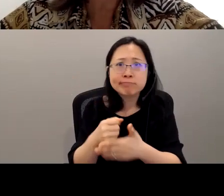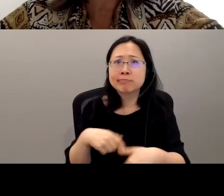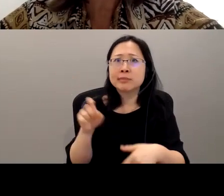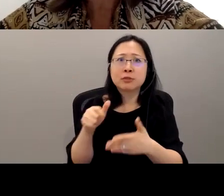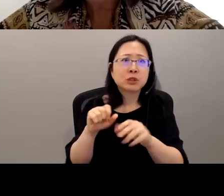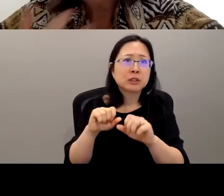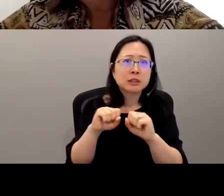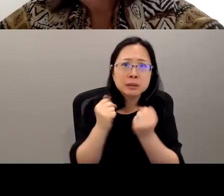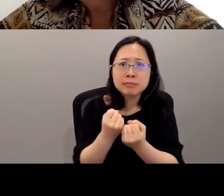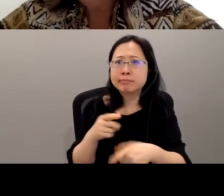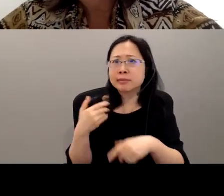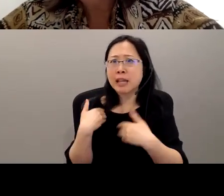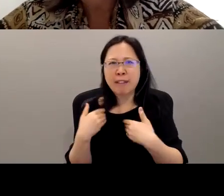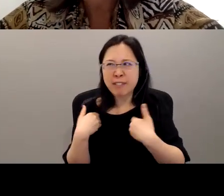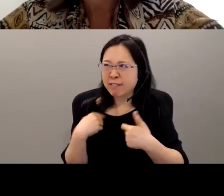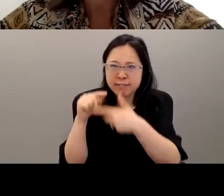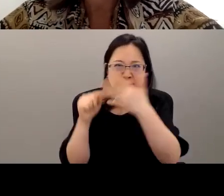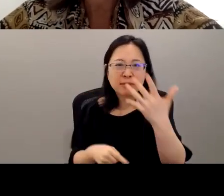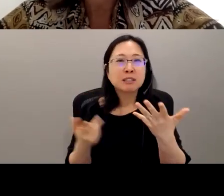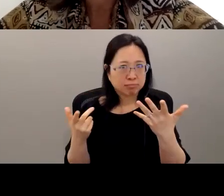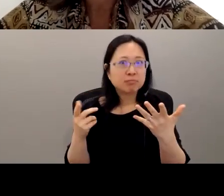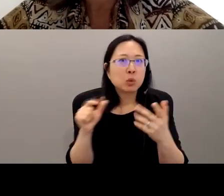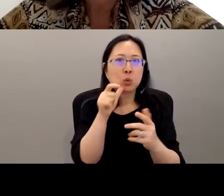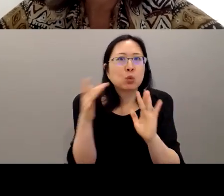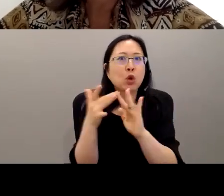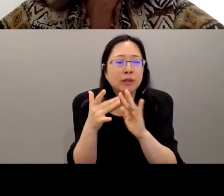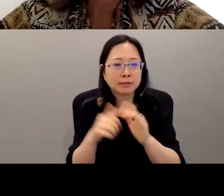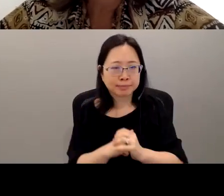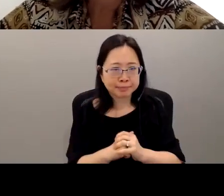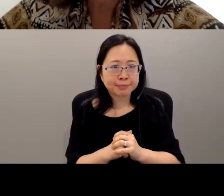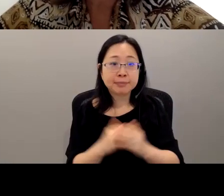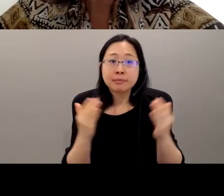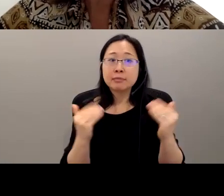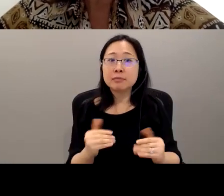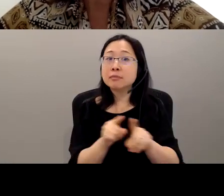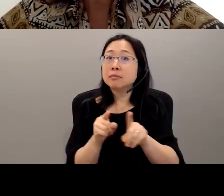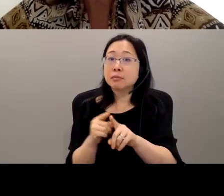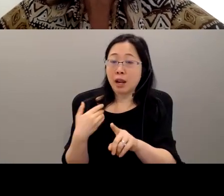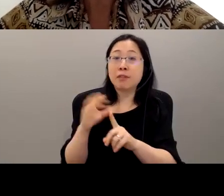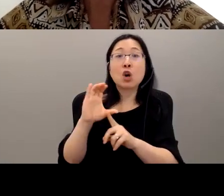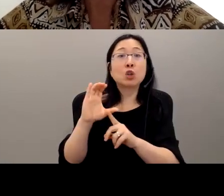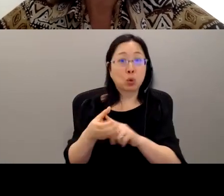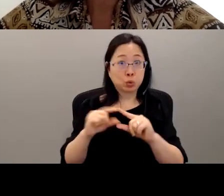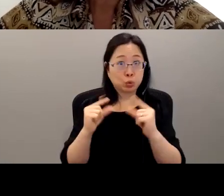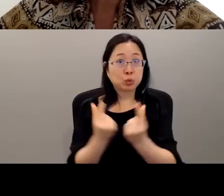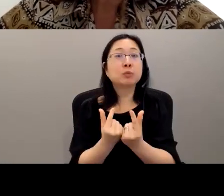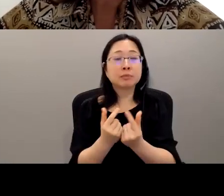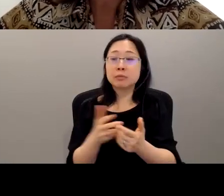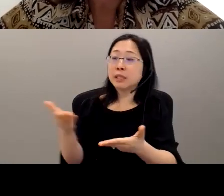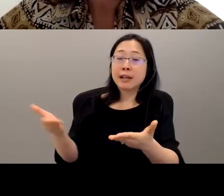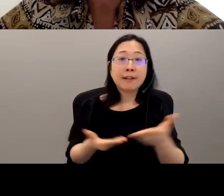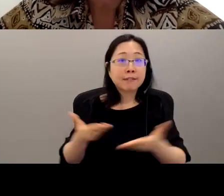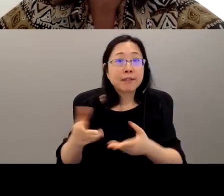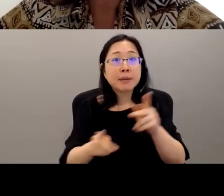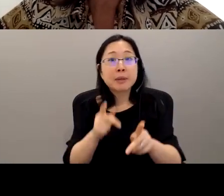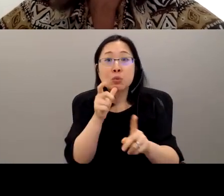service. We have a cultural group where we ask people from different cultures to come and speak to